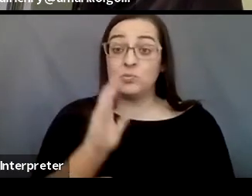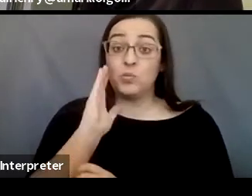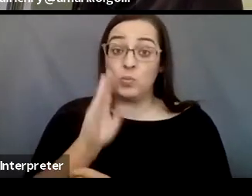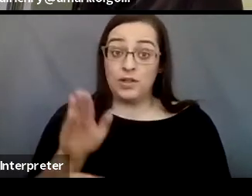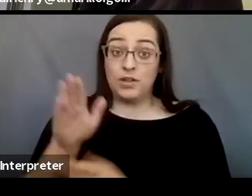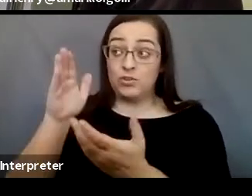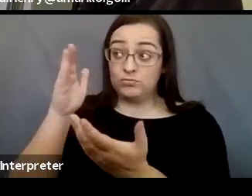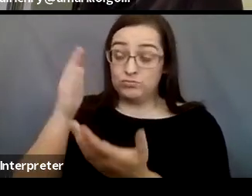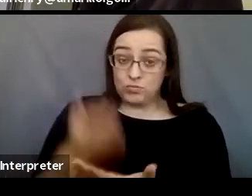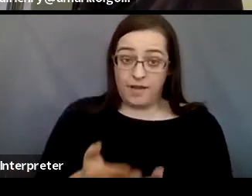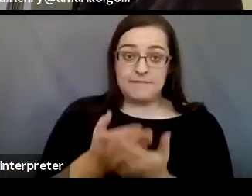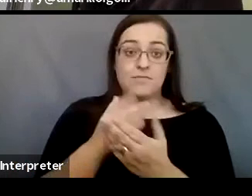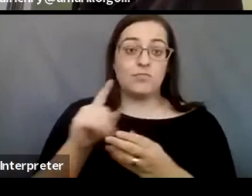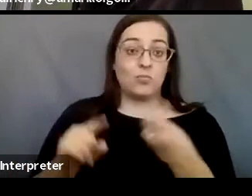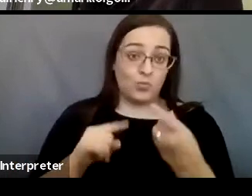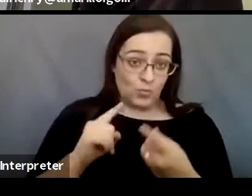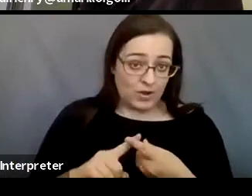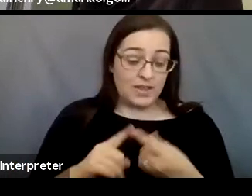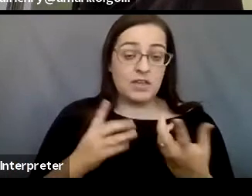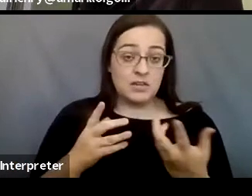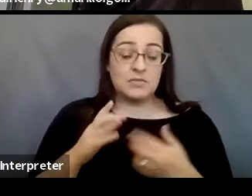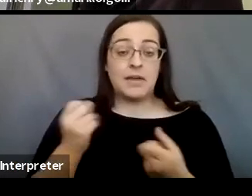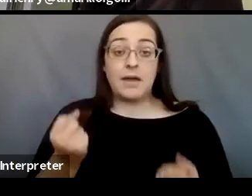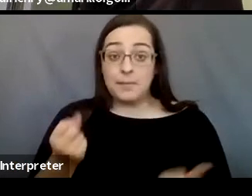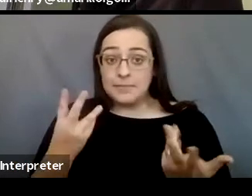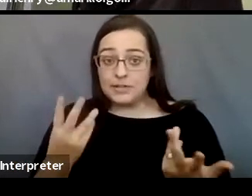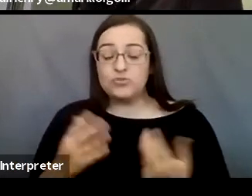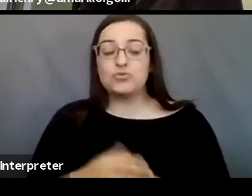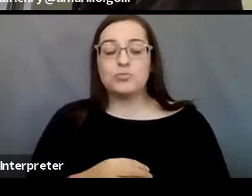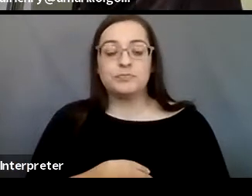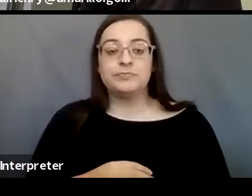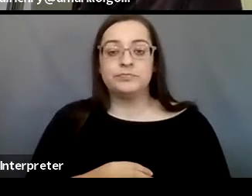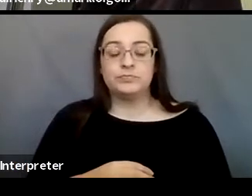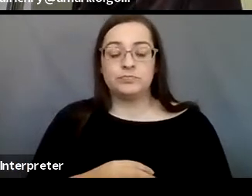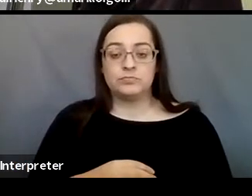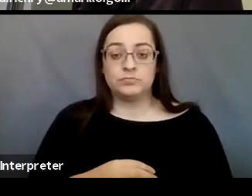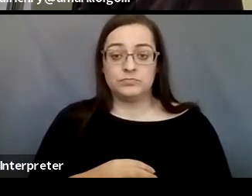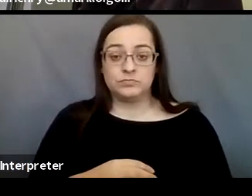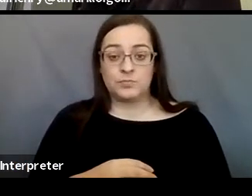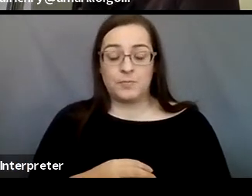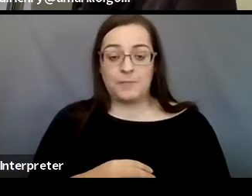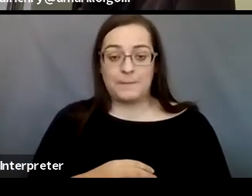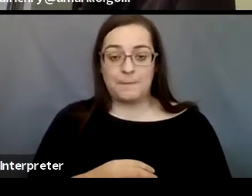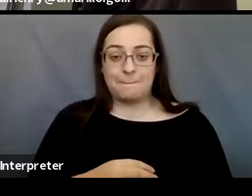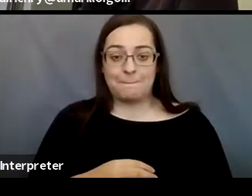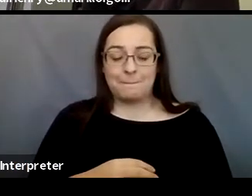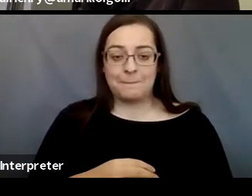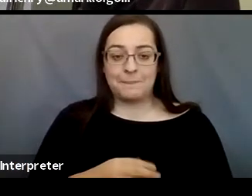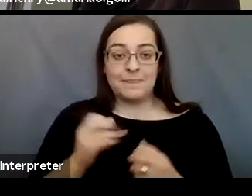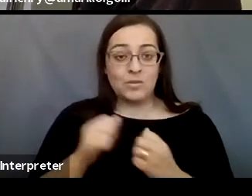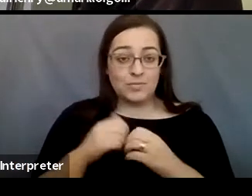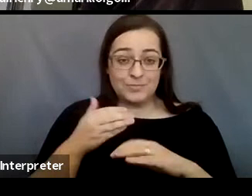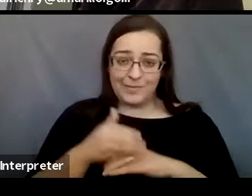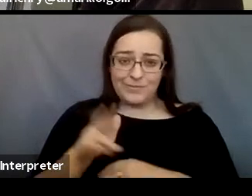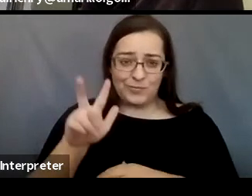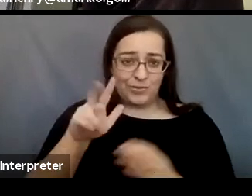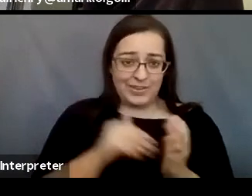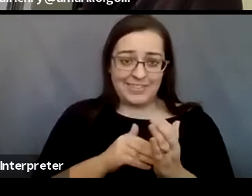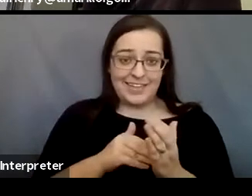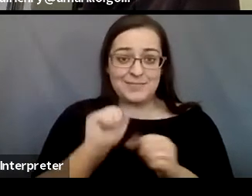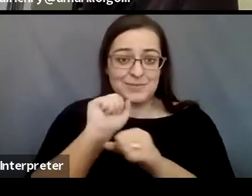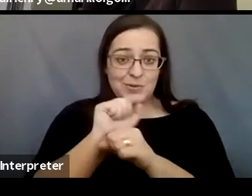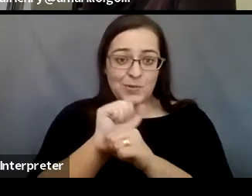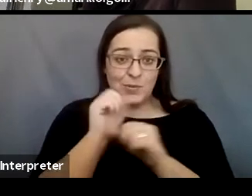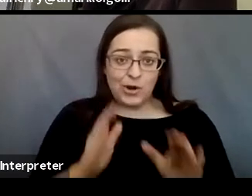vaccine arrival at BSA. And with our, again, over 3,000 employees, we have